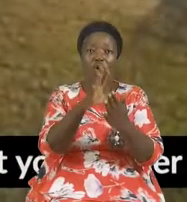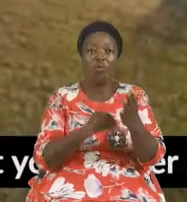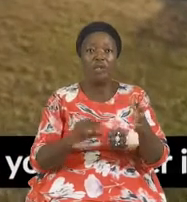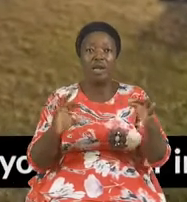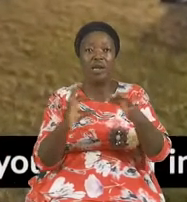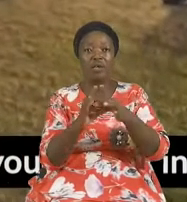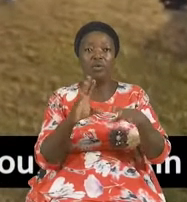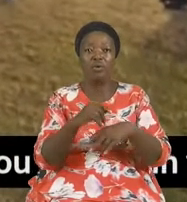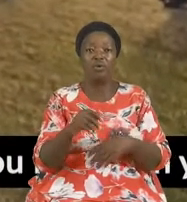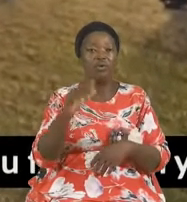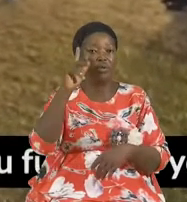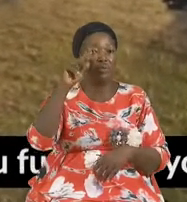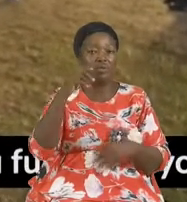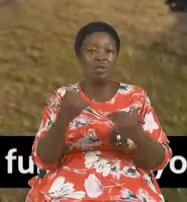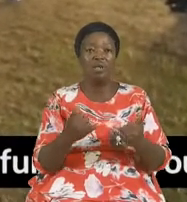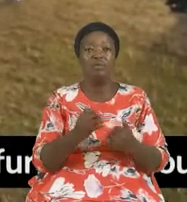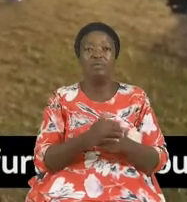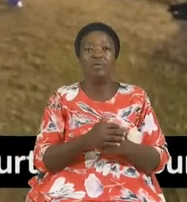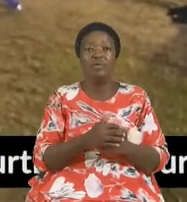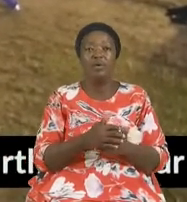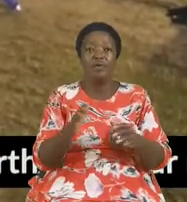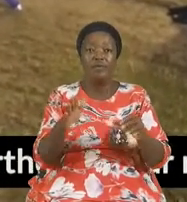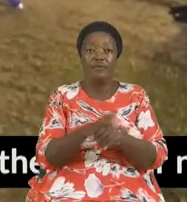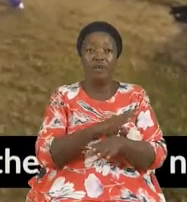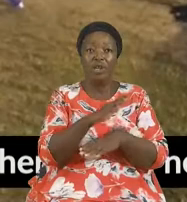Those online, follow the link on your screen now.